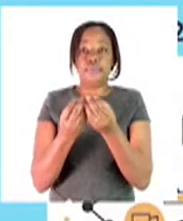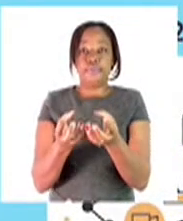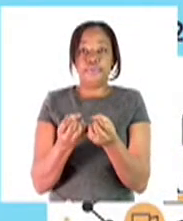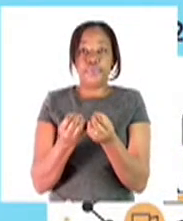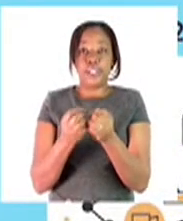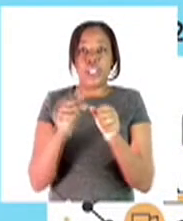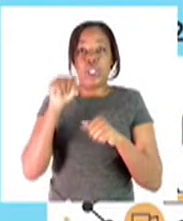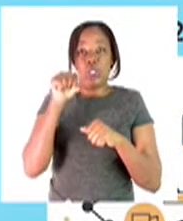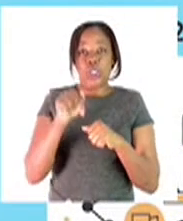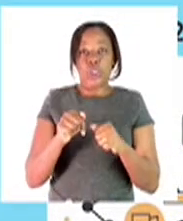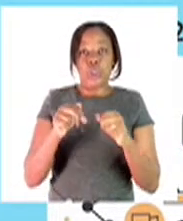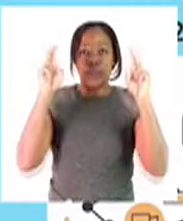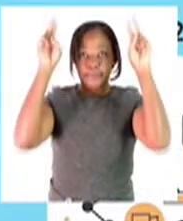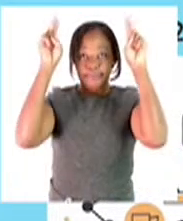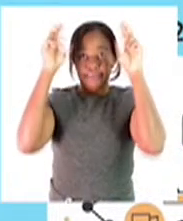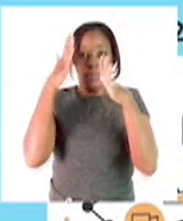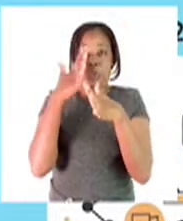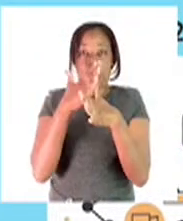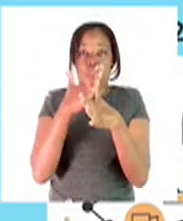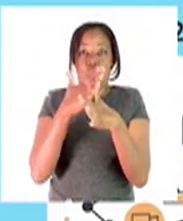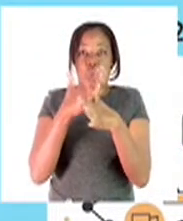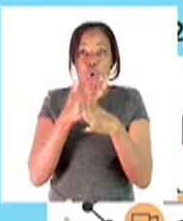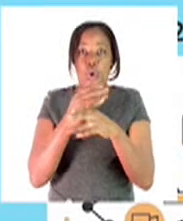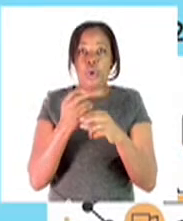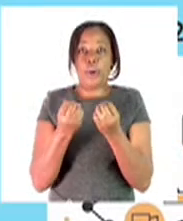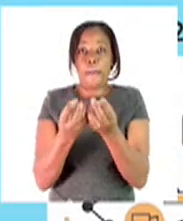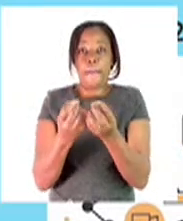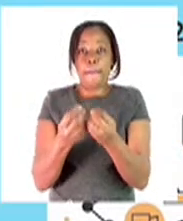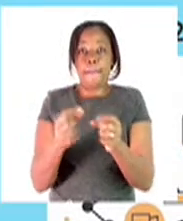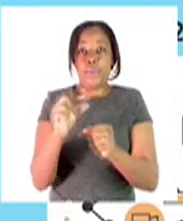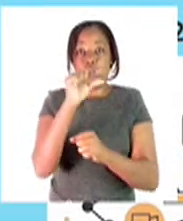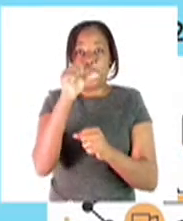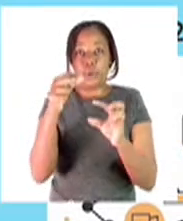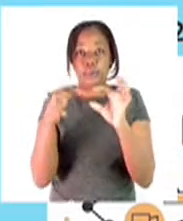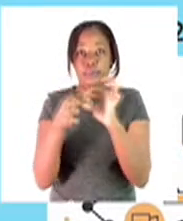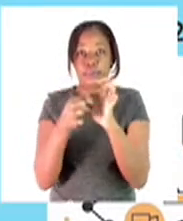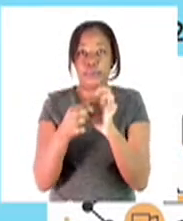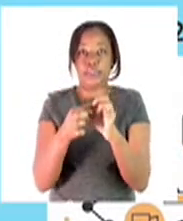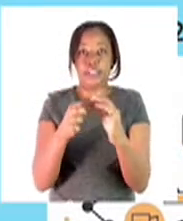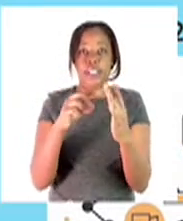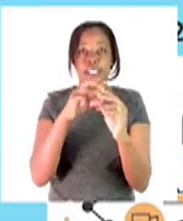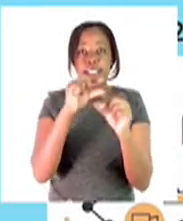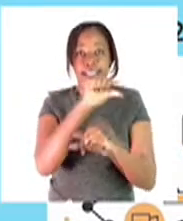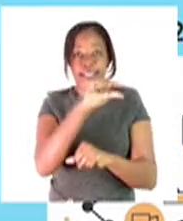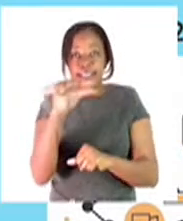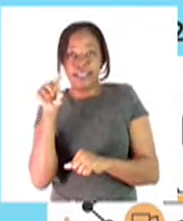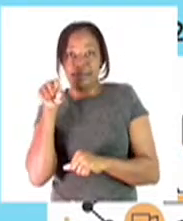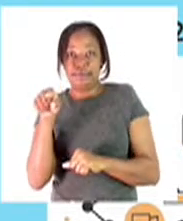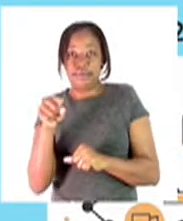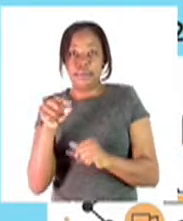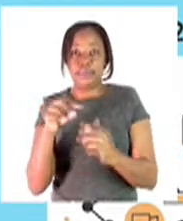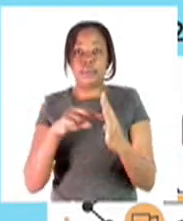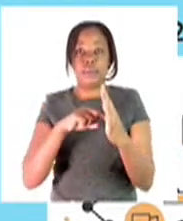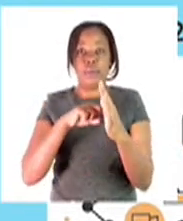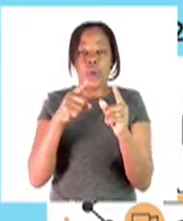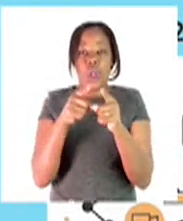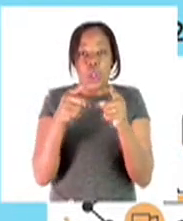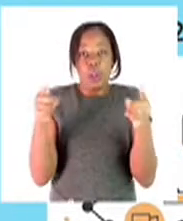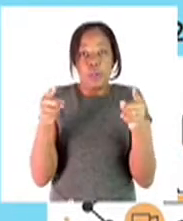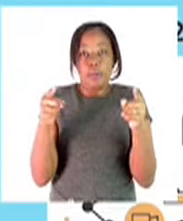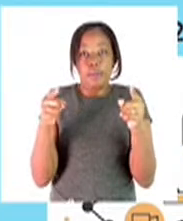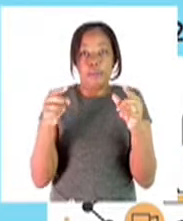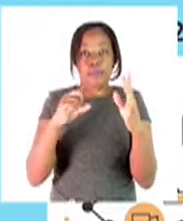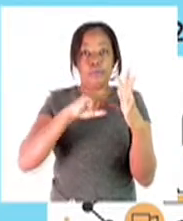Our lesson for today will be plurals, conjunctions, sentence structure,